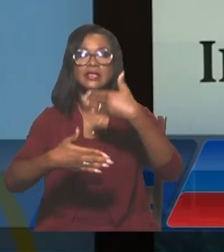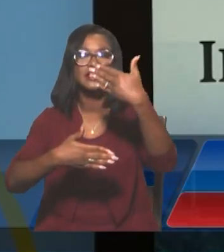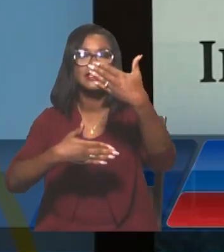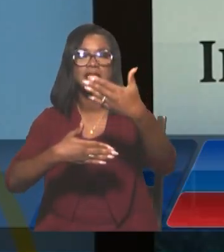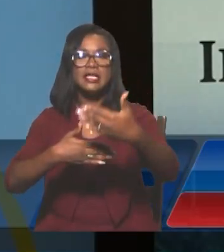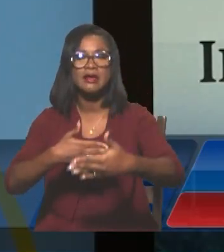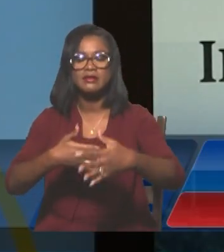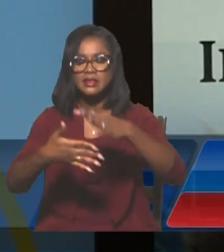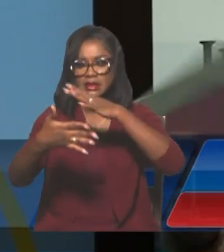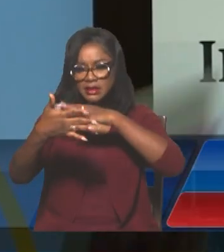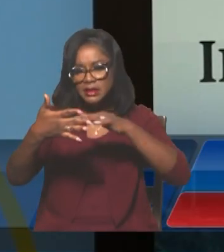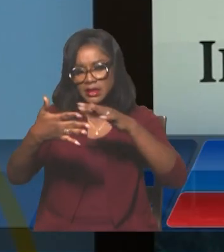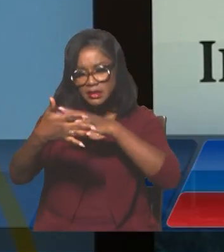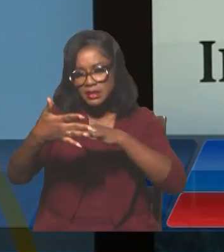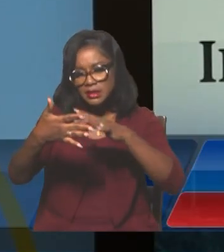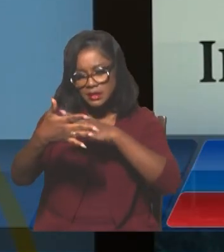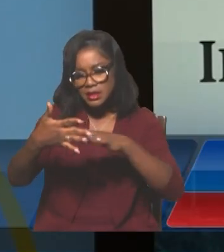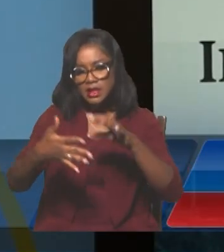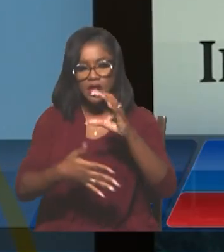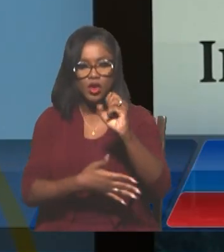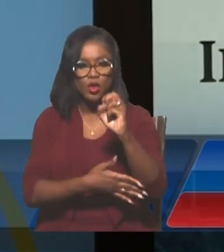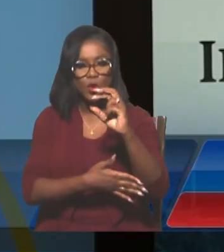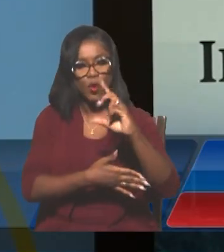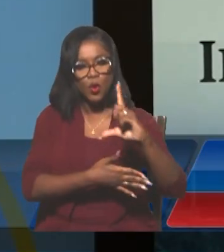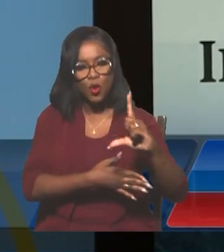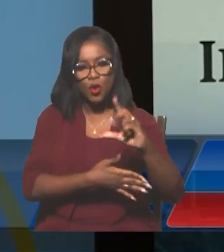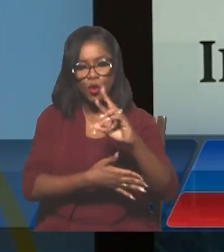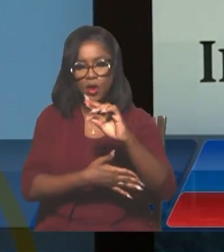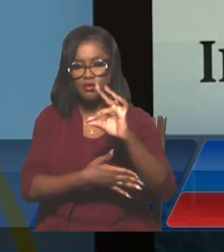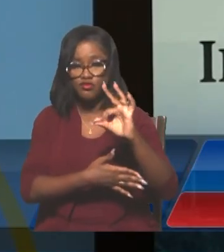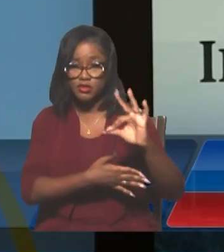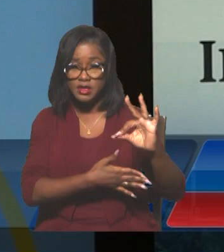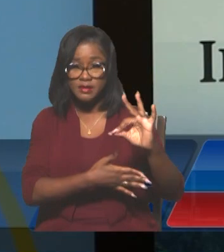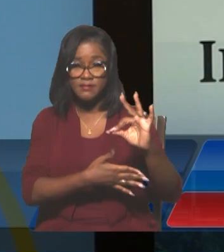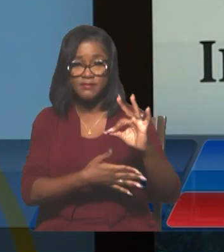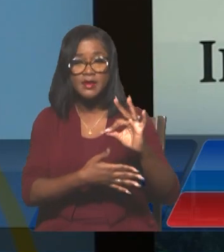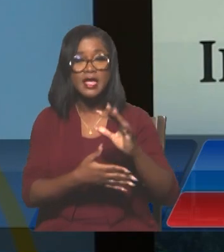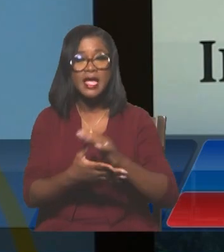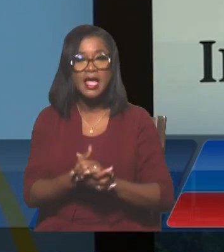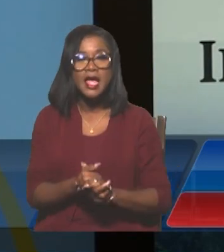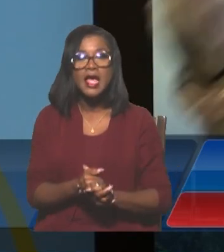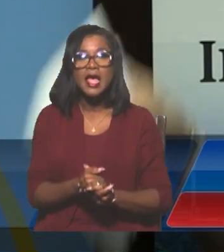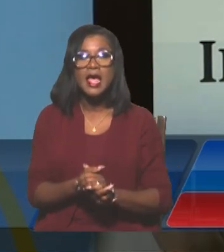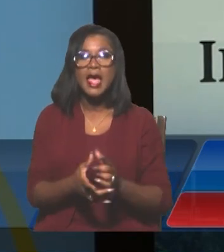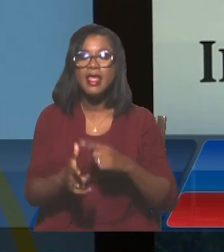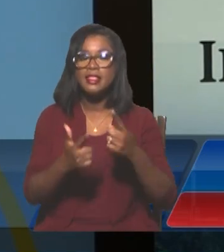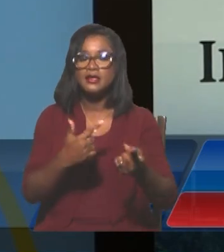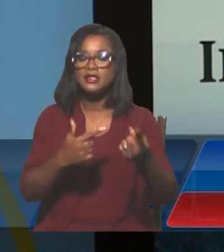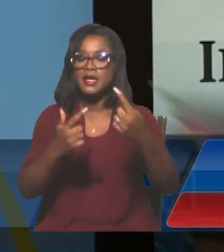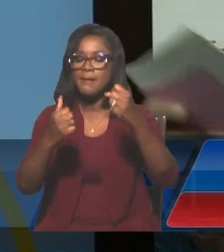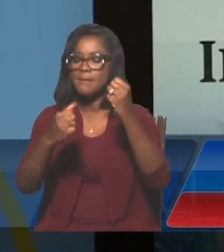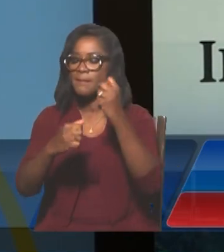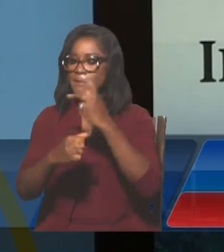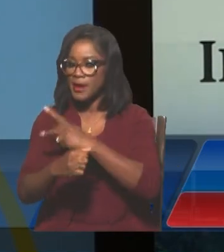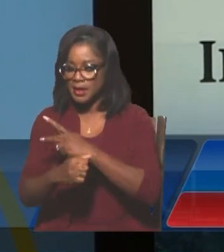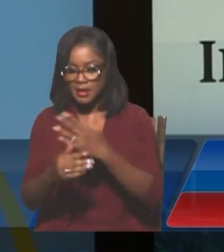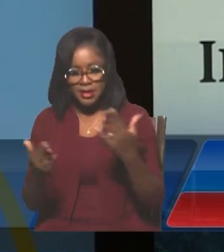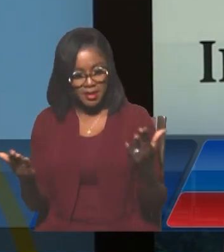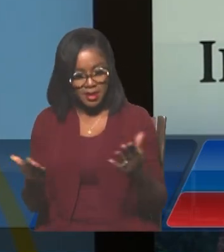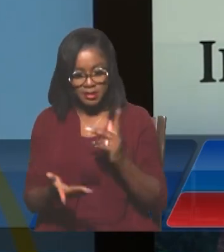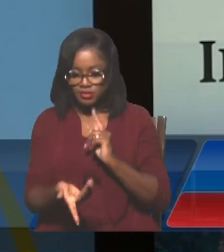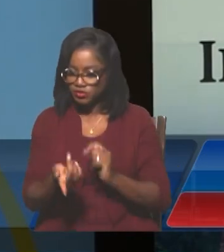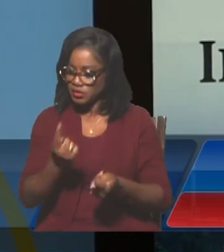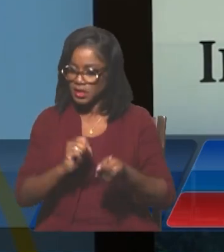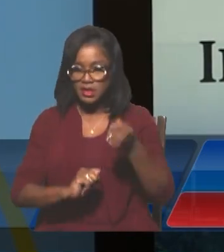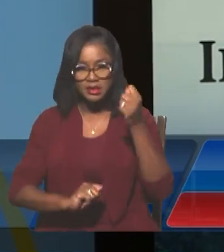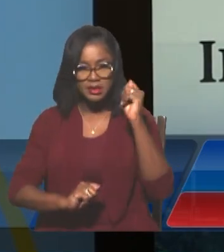studied coral reefs, you know, in the Caribbean, but also in other regions around the world. And that brought me right back around to coming back home to